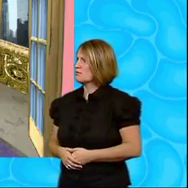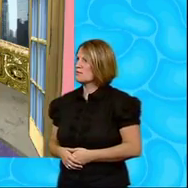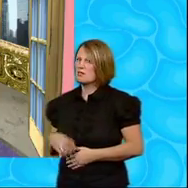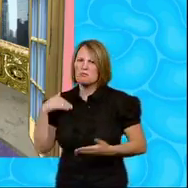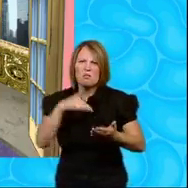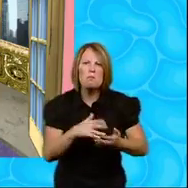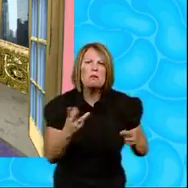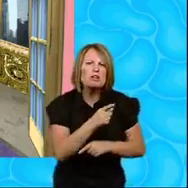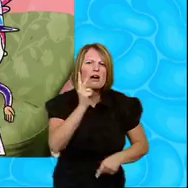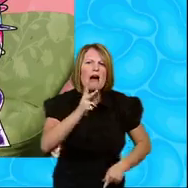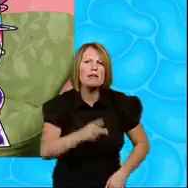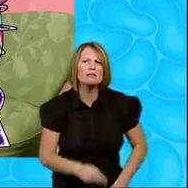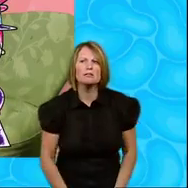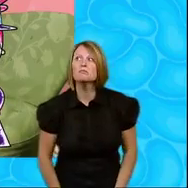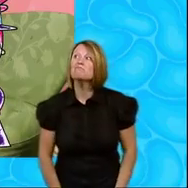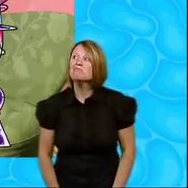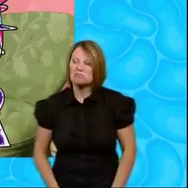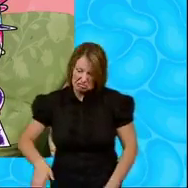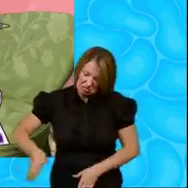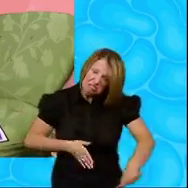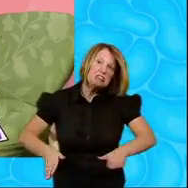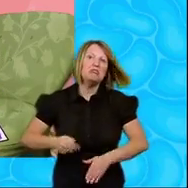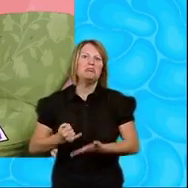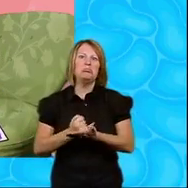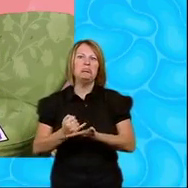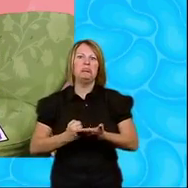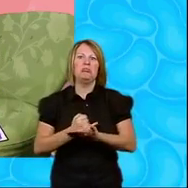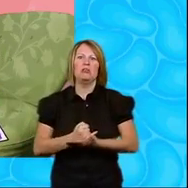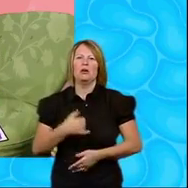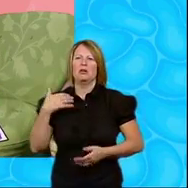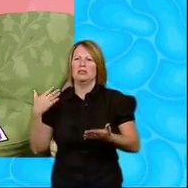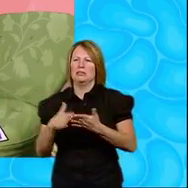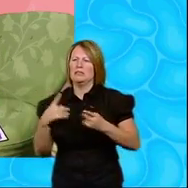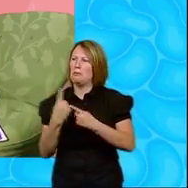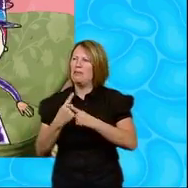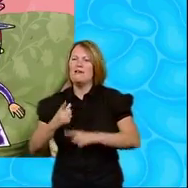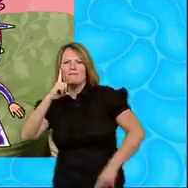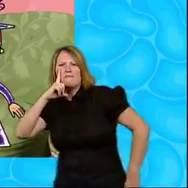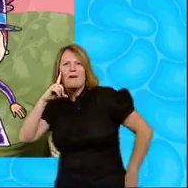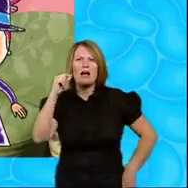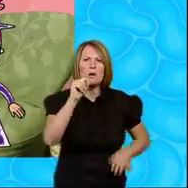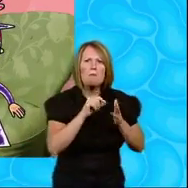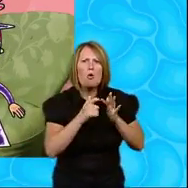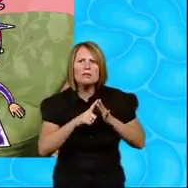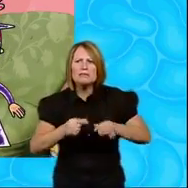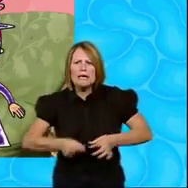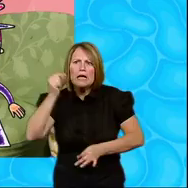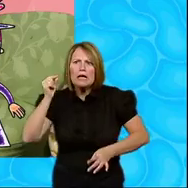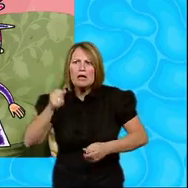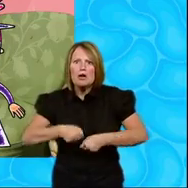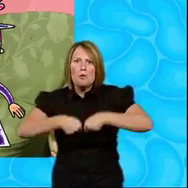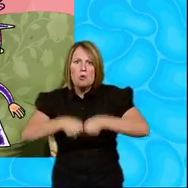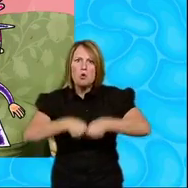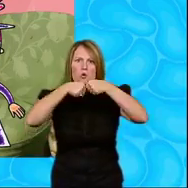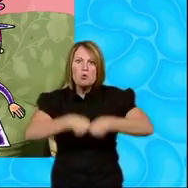We've missed him again. Even with running shoes. Maybe we can go faster with pogo sticks. Come